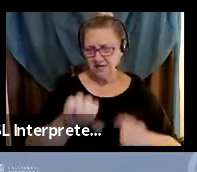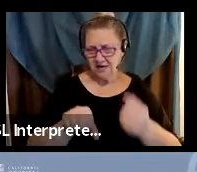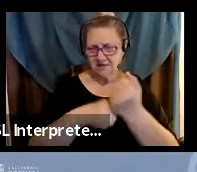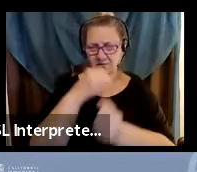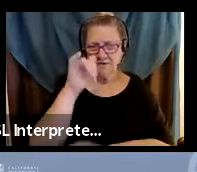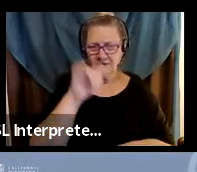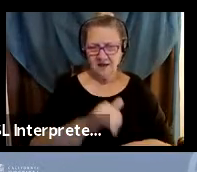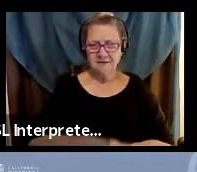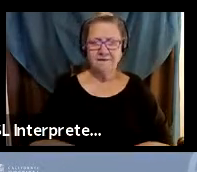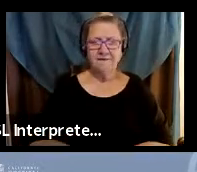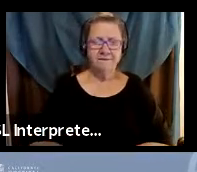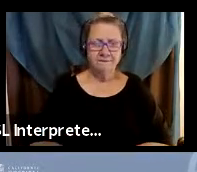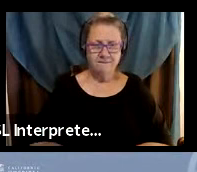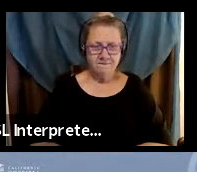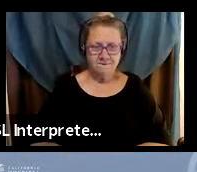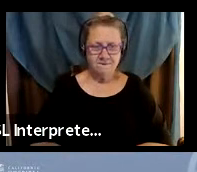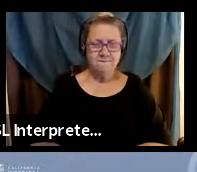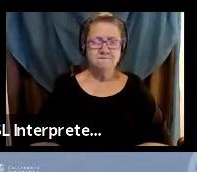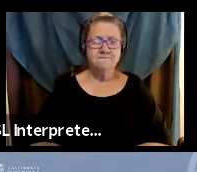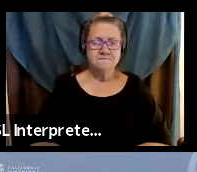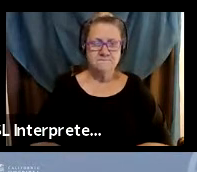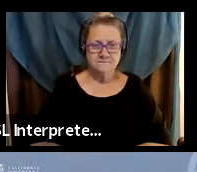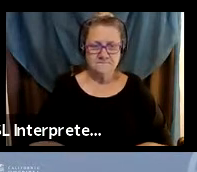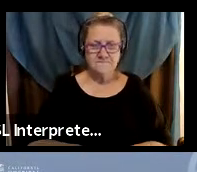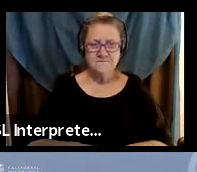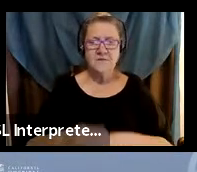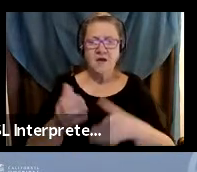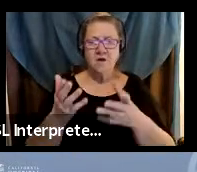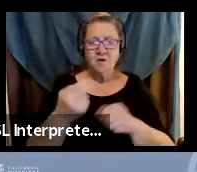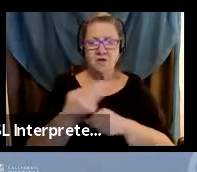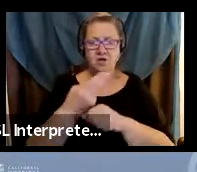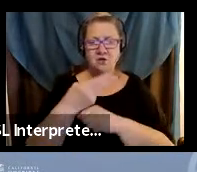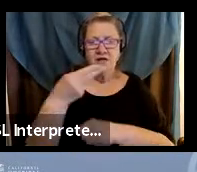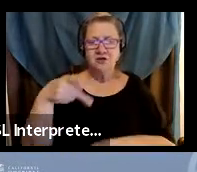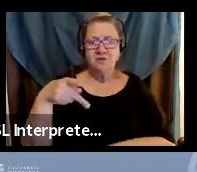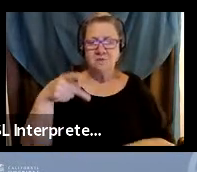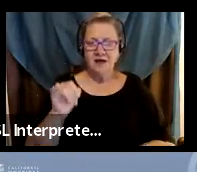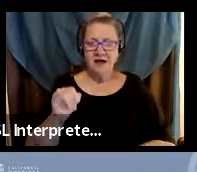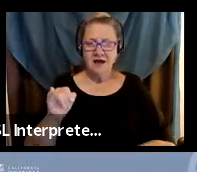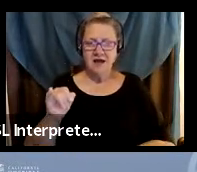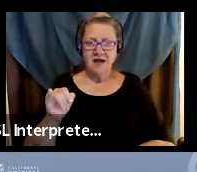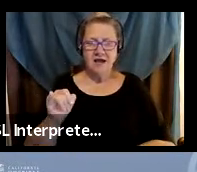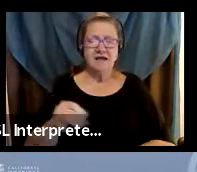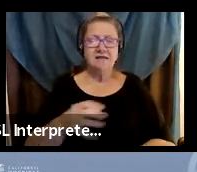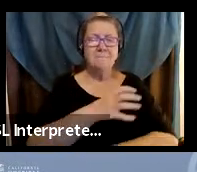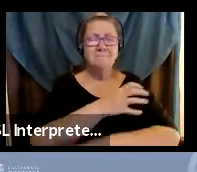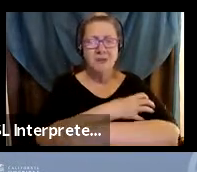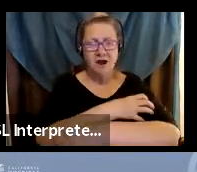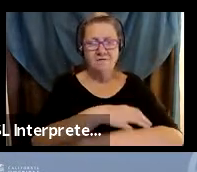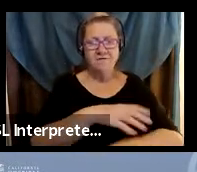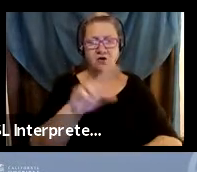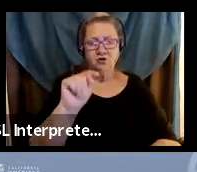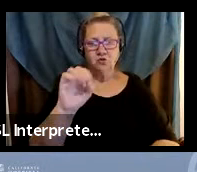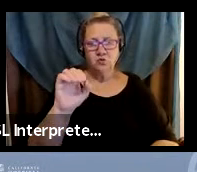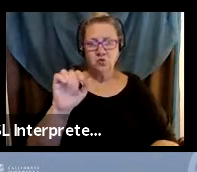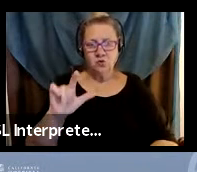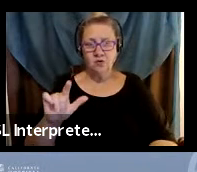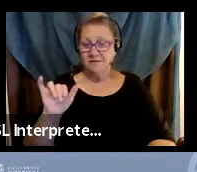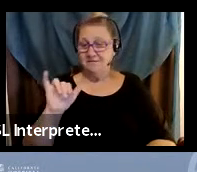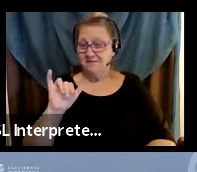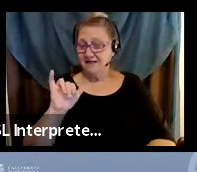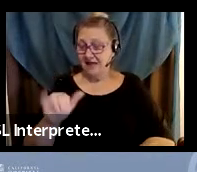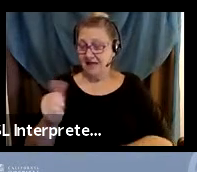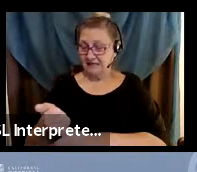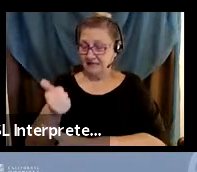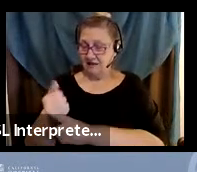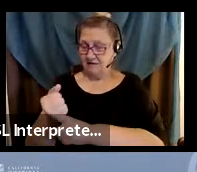is signing every letter in support of using HPI as one of the powerful tools, but it is not by